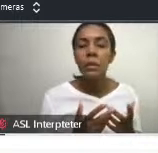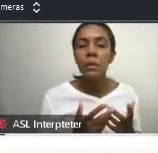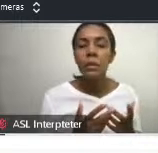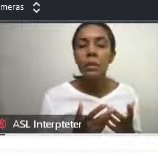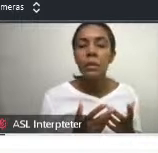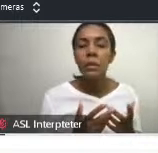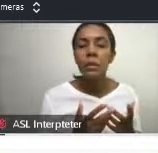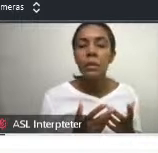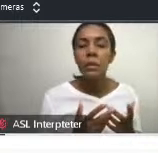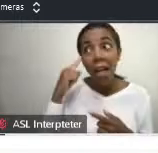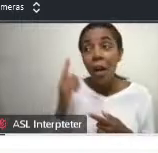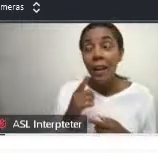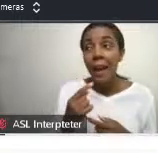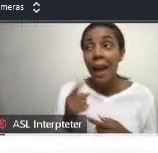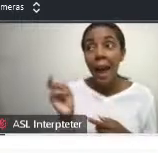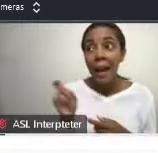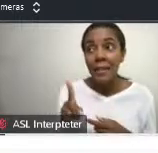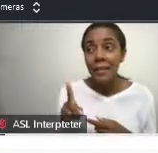I thought I asked a question.